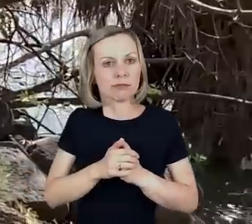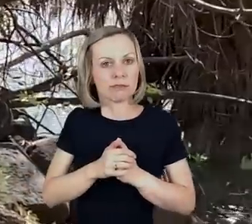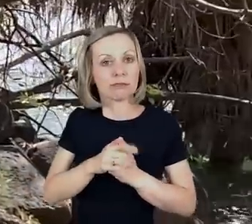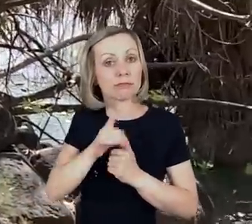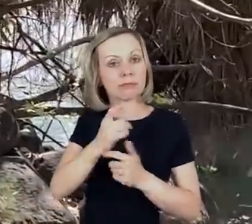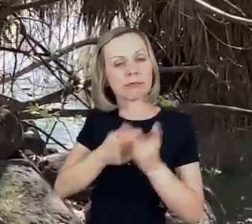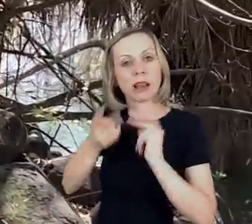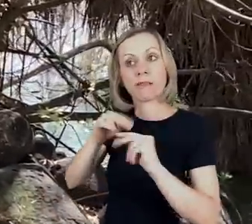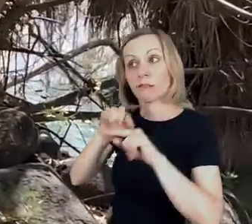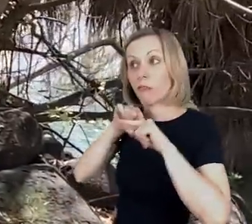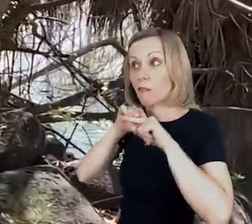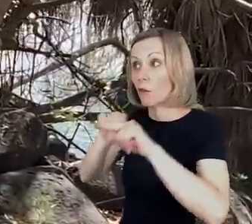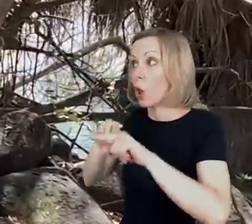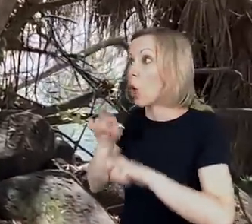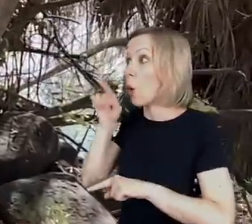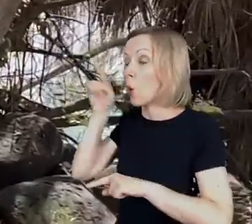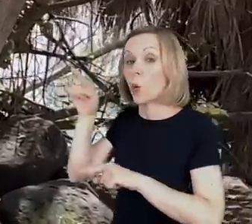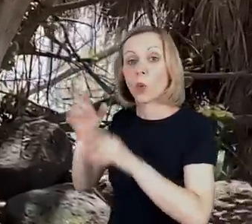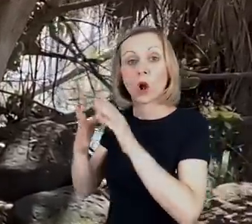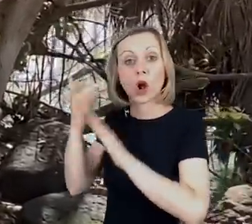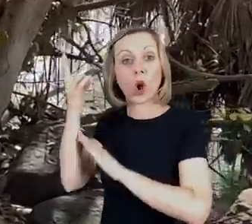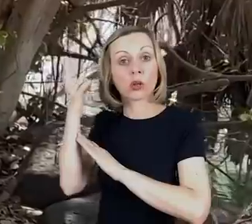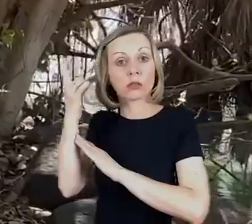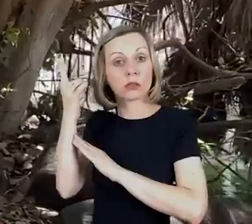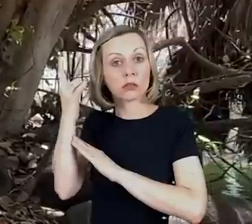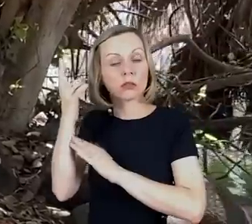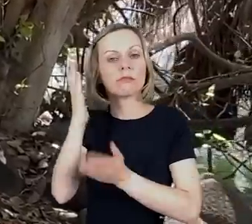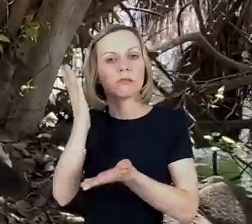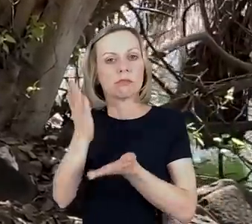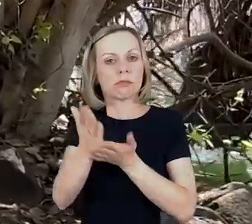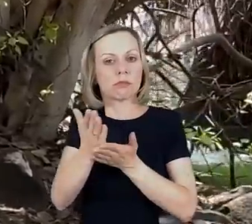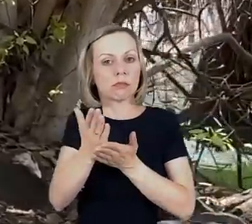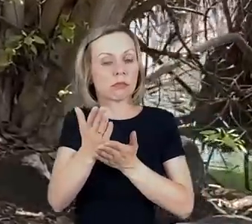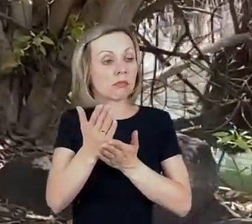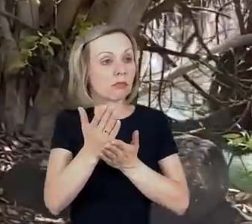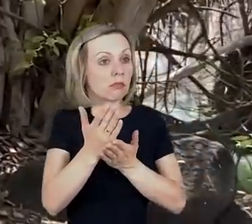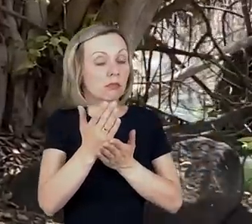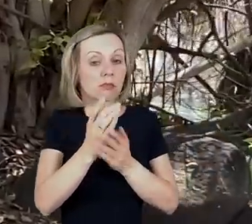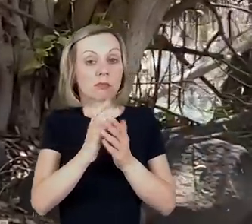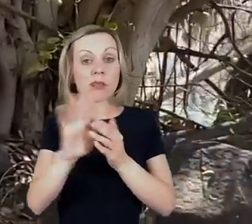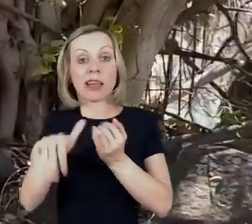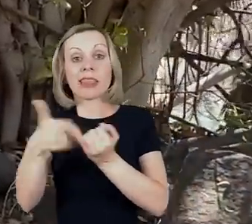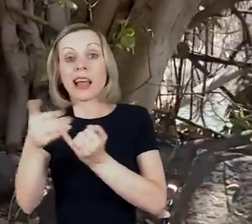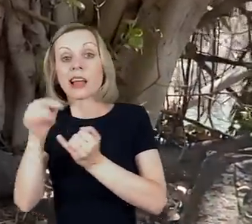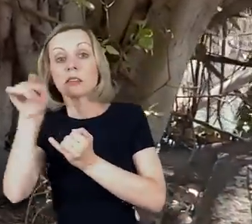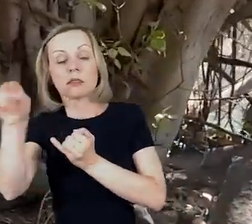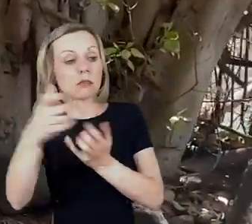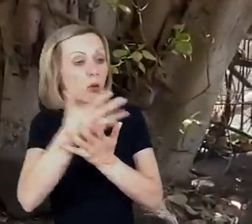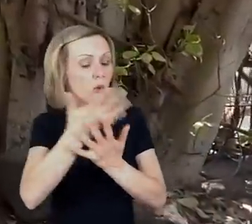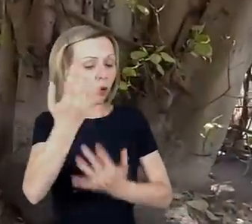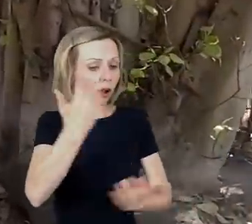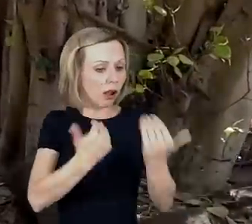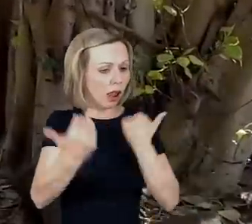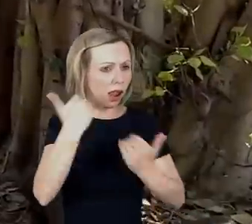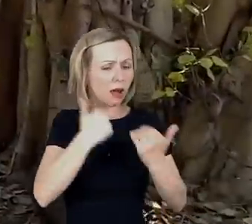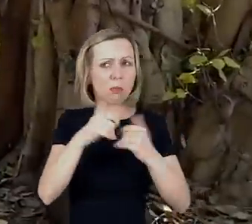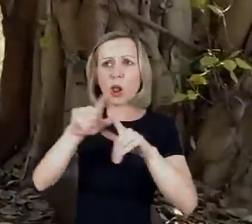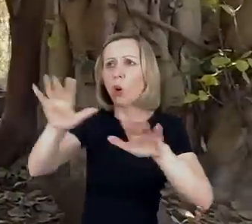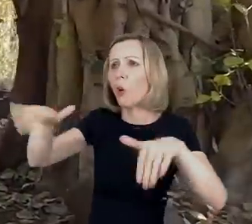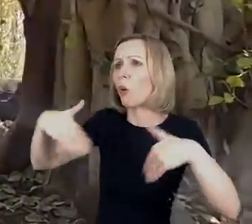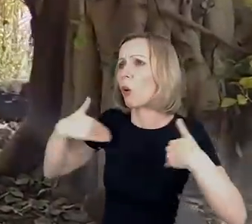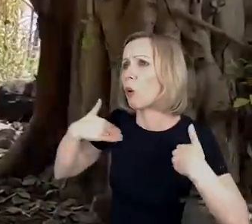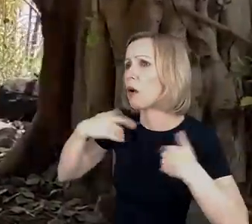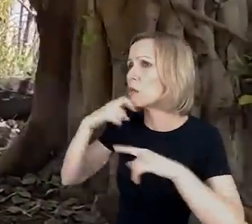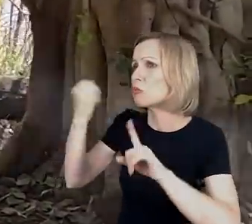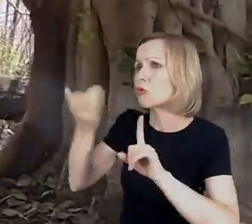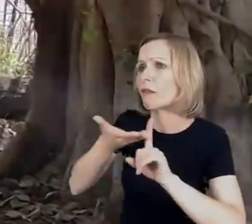heaven. On that day, many will say to me, Lord, Lord, did we not prophesy in your name and cast